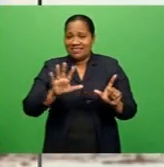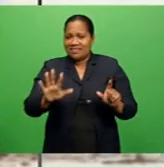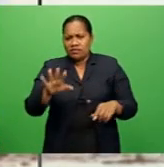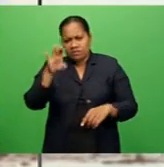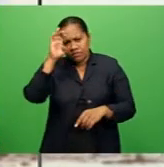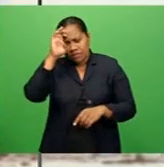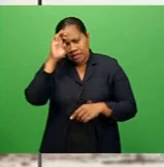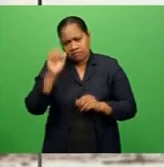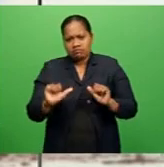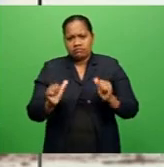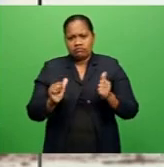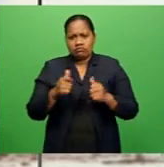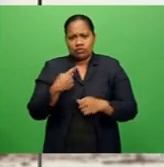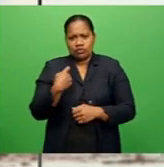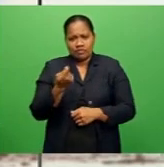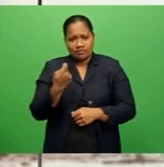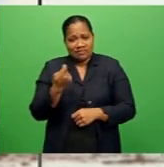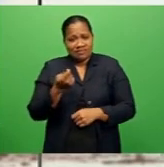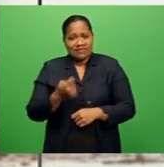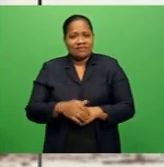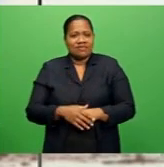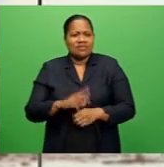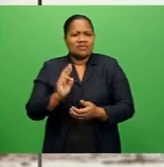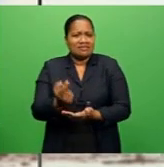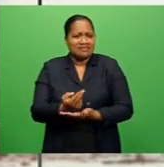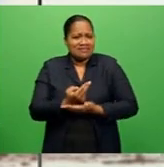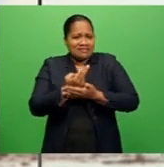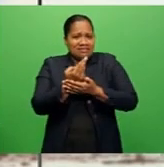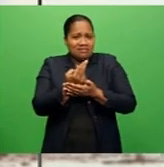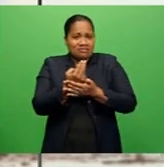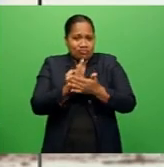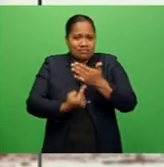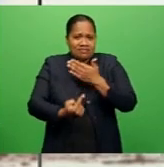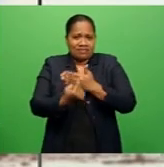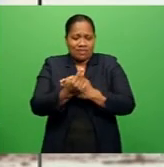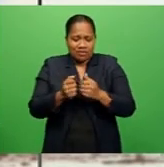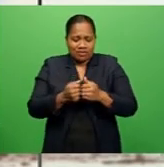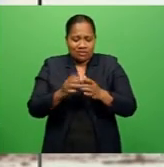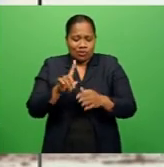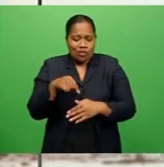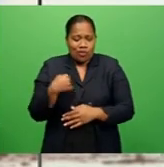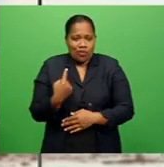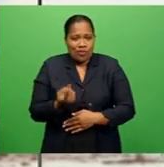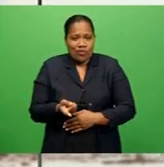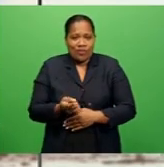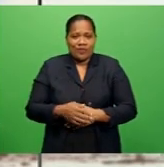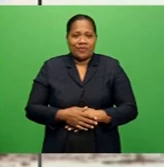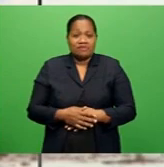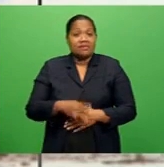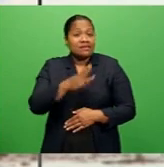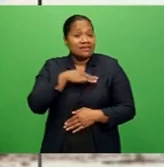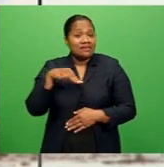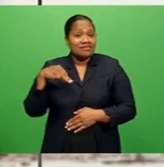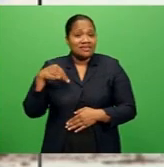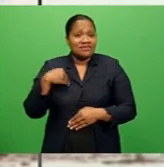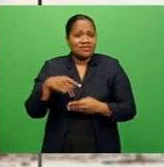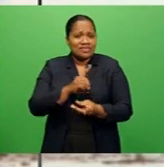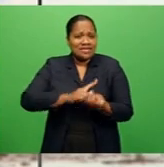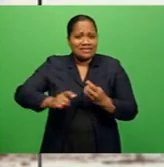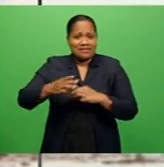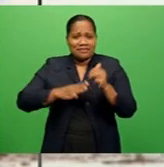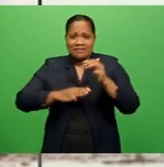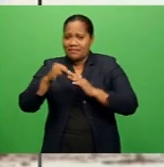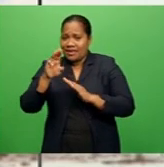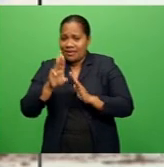is expected to end soon, with the rehabilitation phase to come into effect by tomorrow. Minister for Disaster